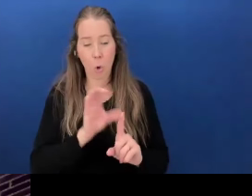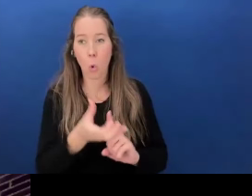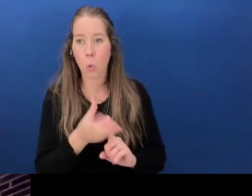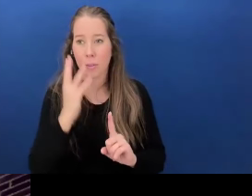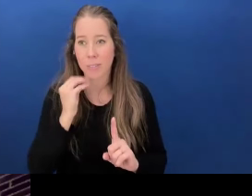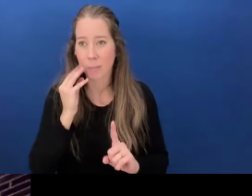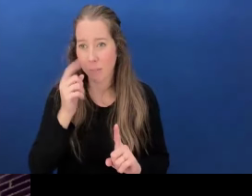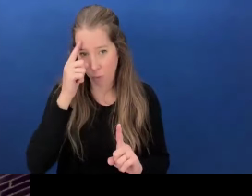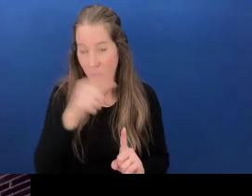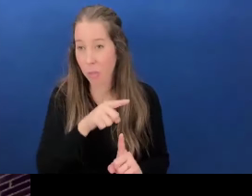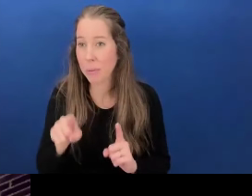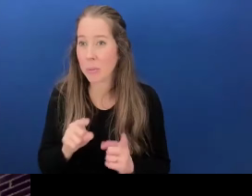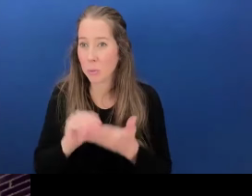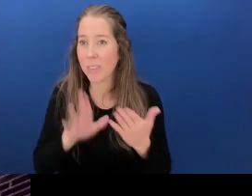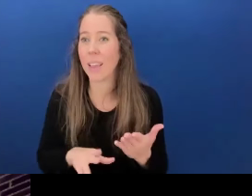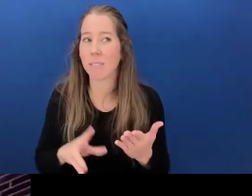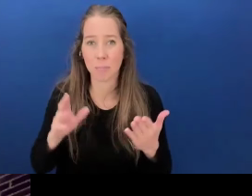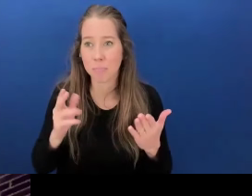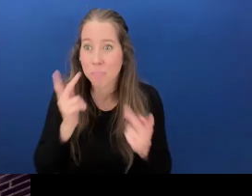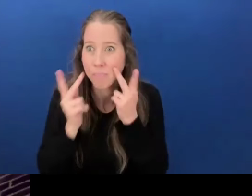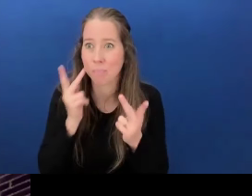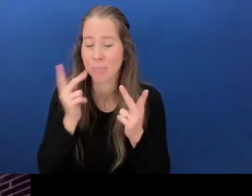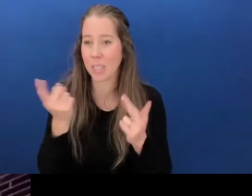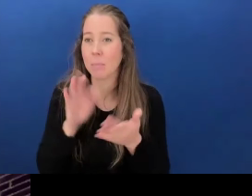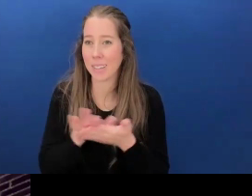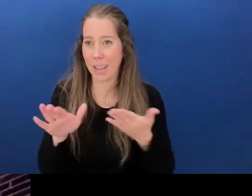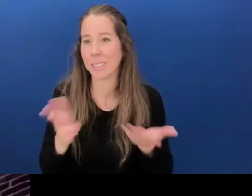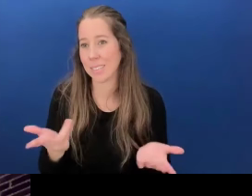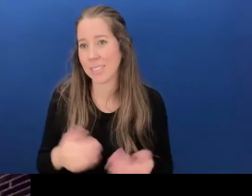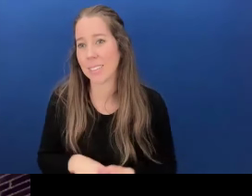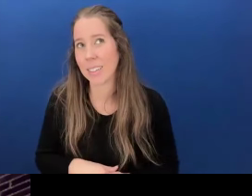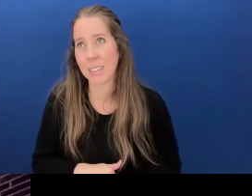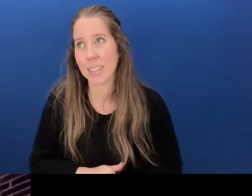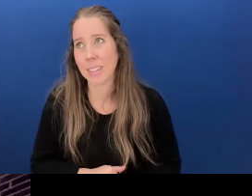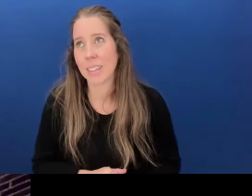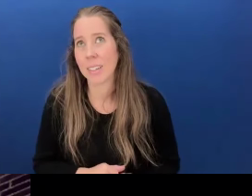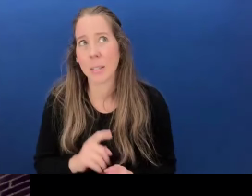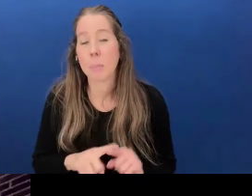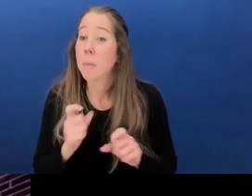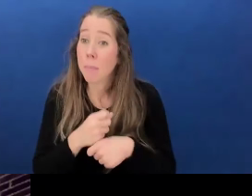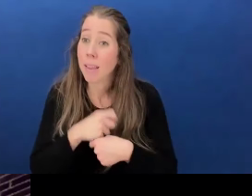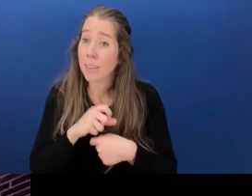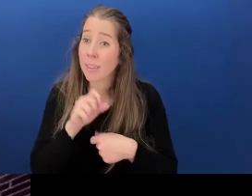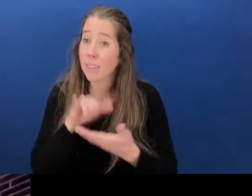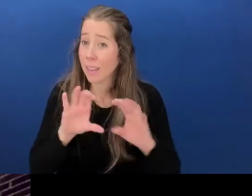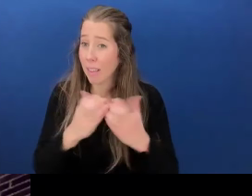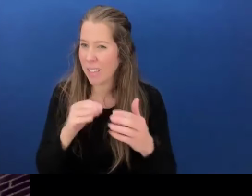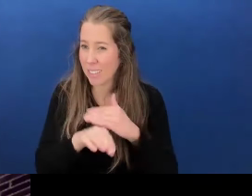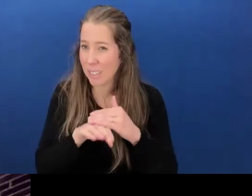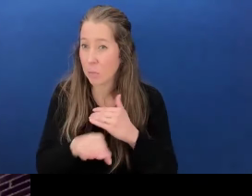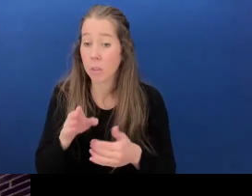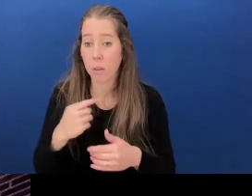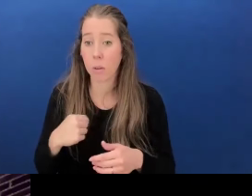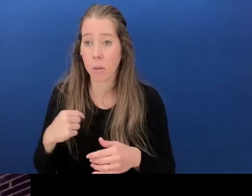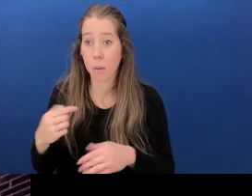these students, they've been exposed to something really, really nice that way. But making that class accessible. I mean, we've had students that they're